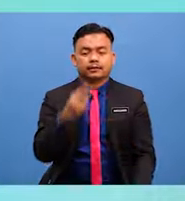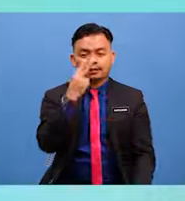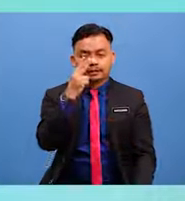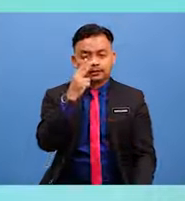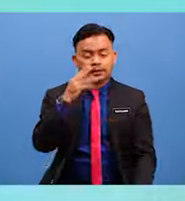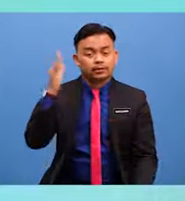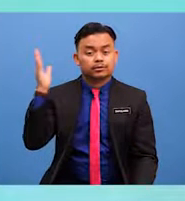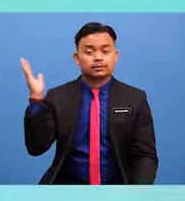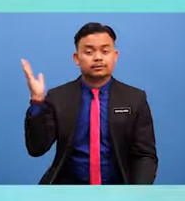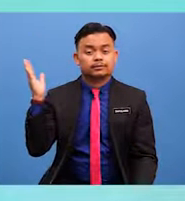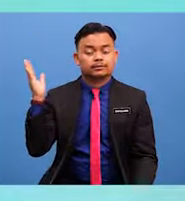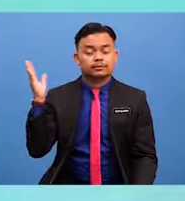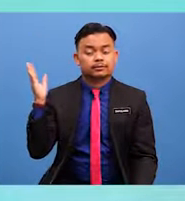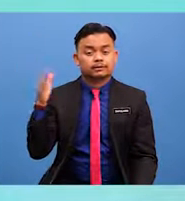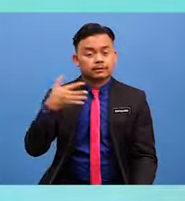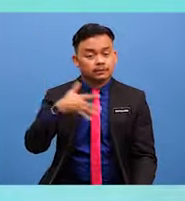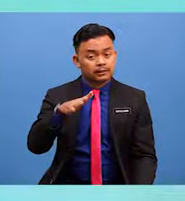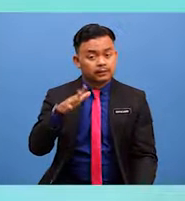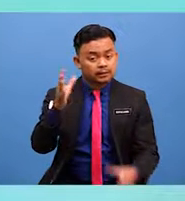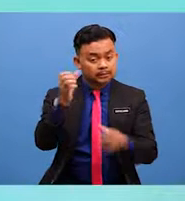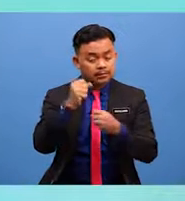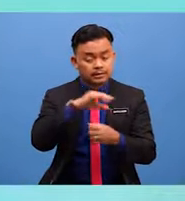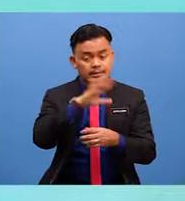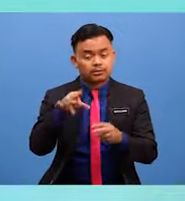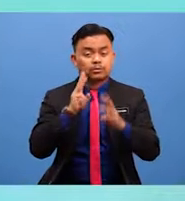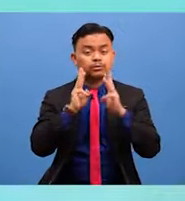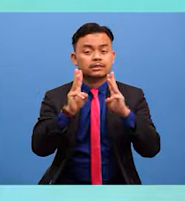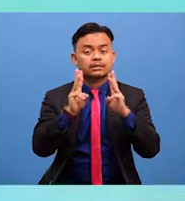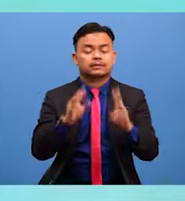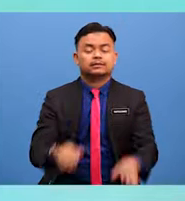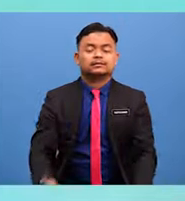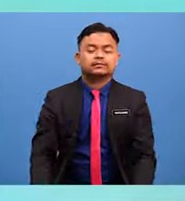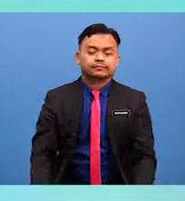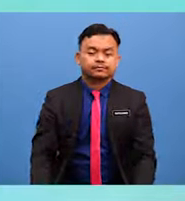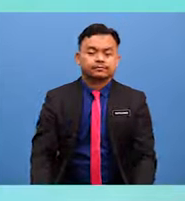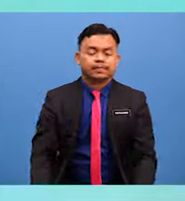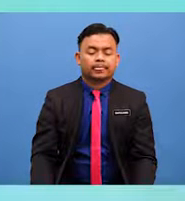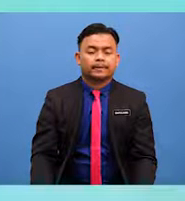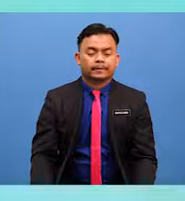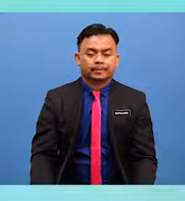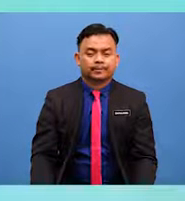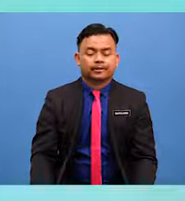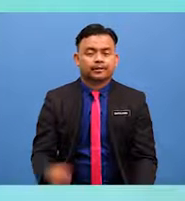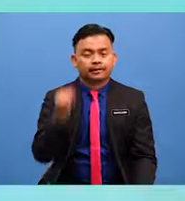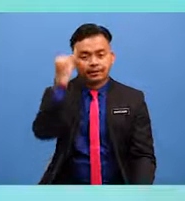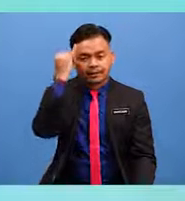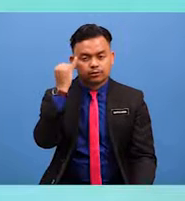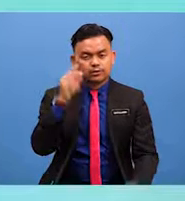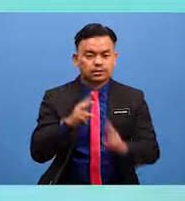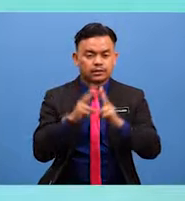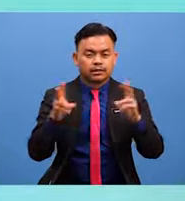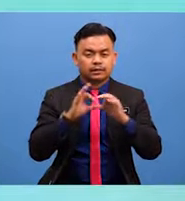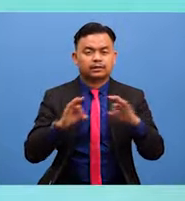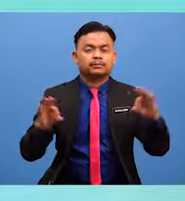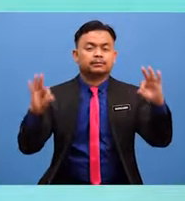get all the words? Wow, technology and inventions are really important and useful in our effort